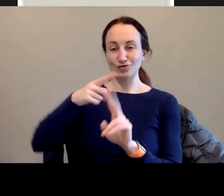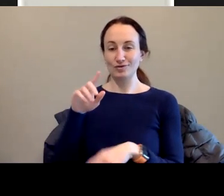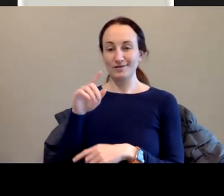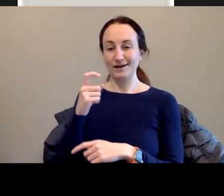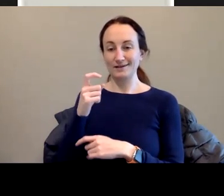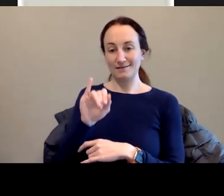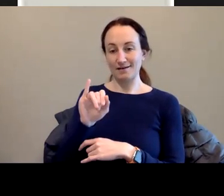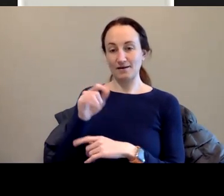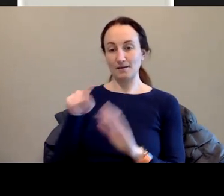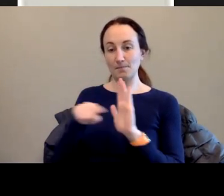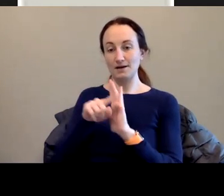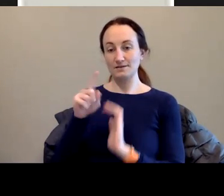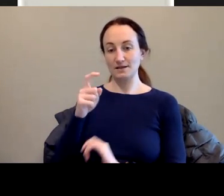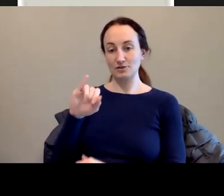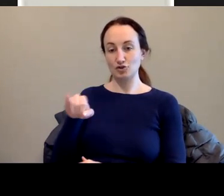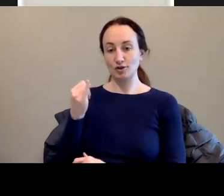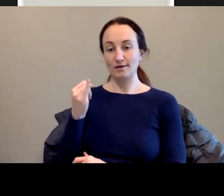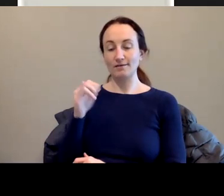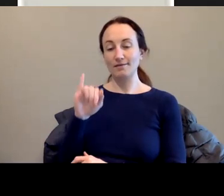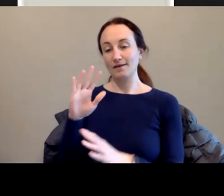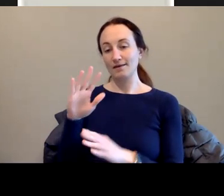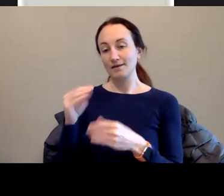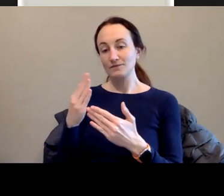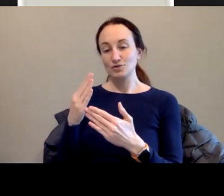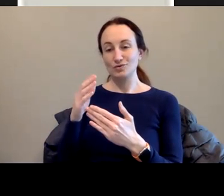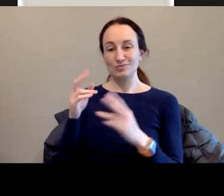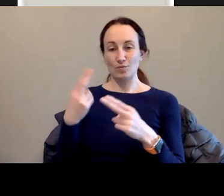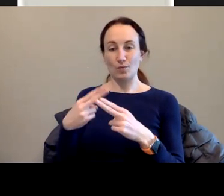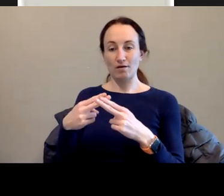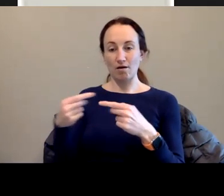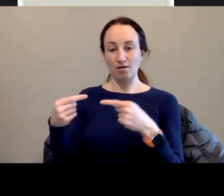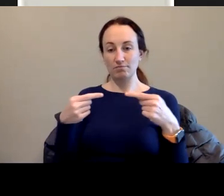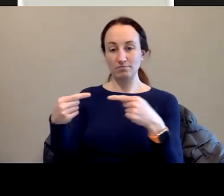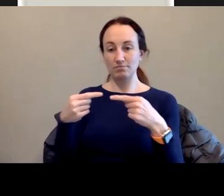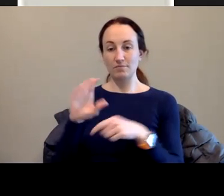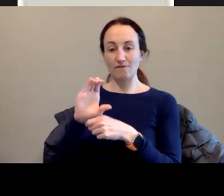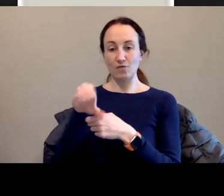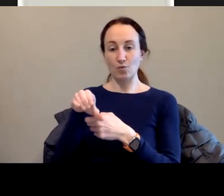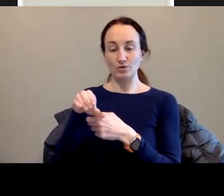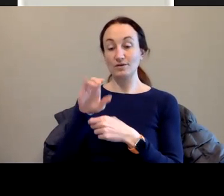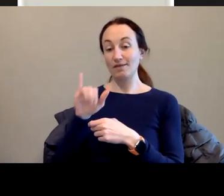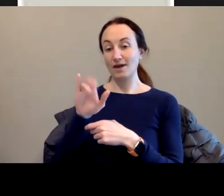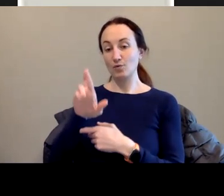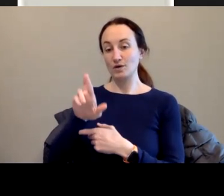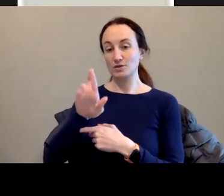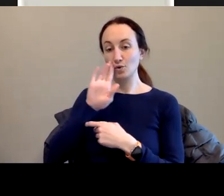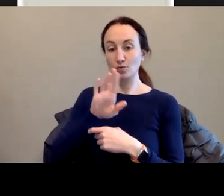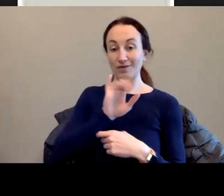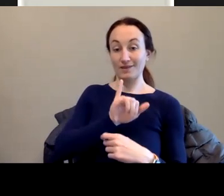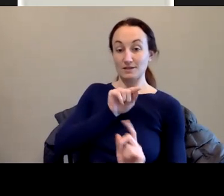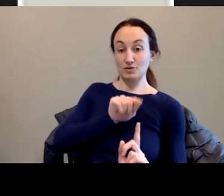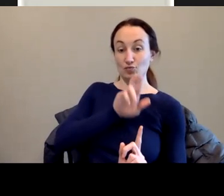xj. So it basically gives you this force, and basically this residue will push this